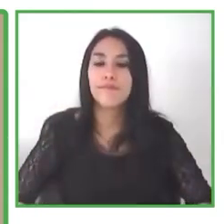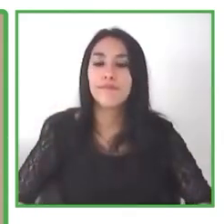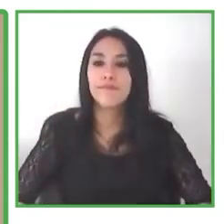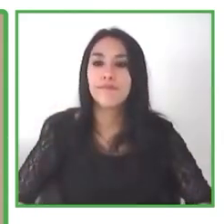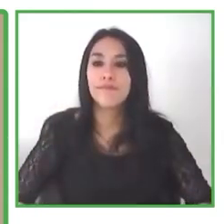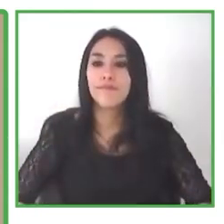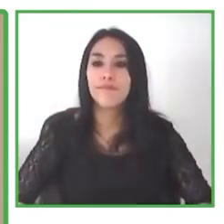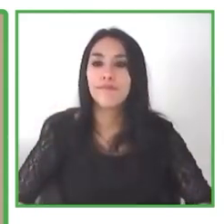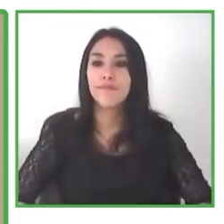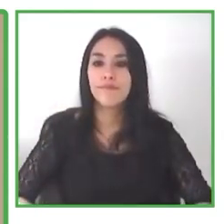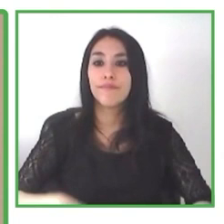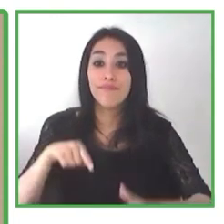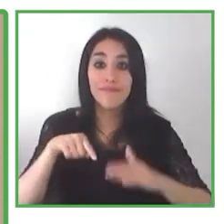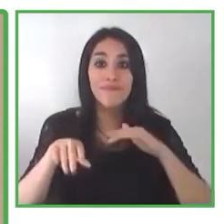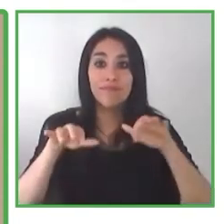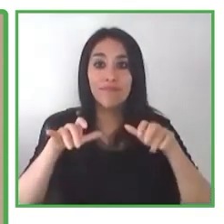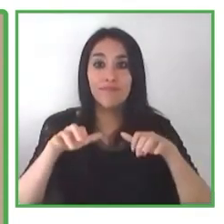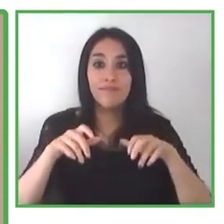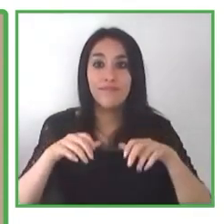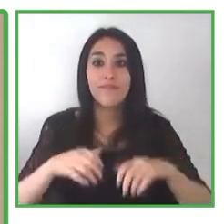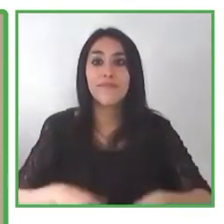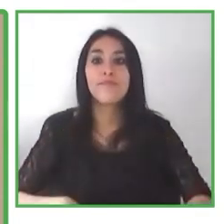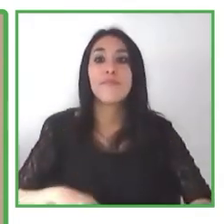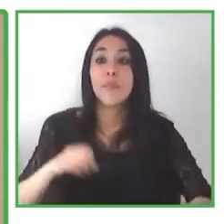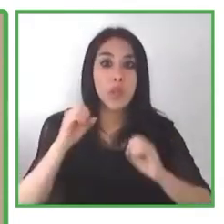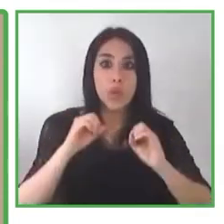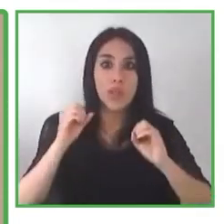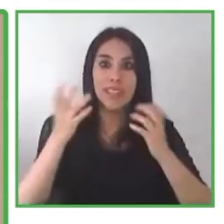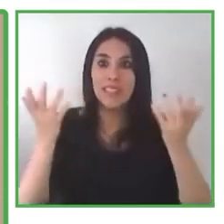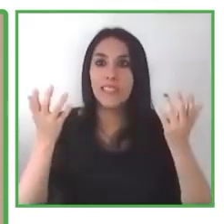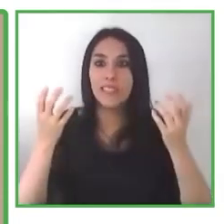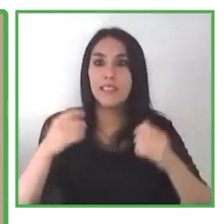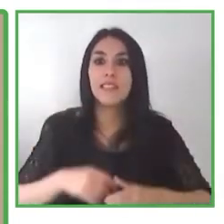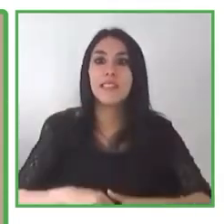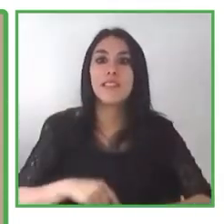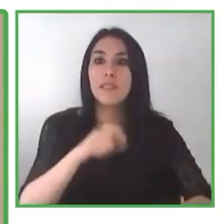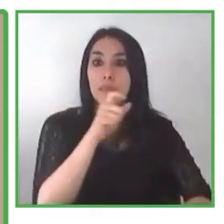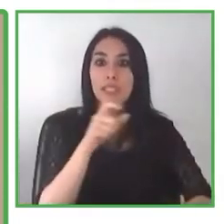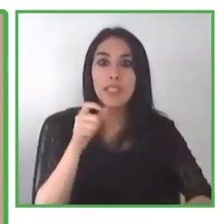with the access to computers, internet connection.